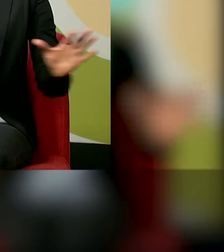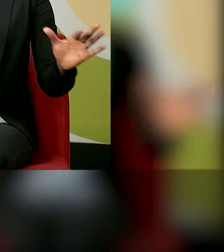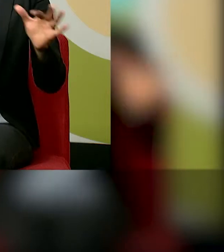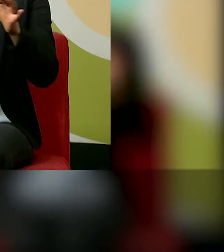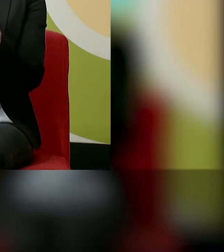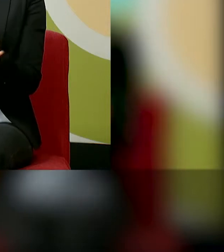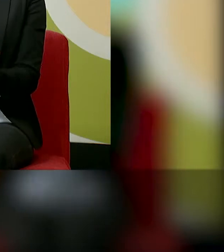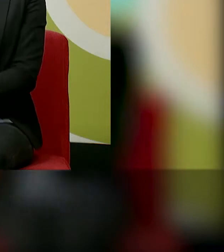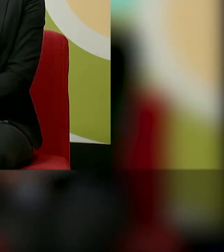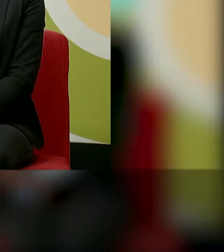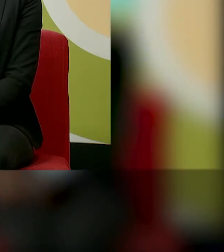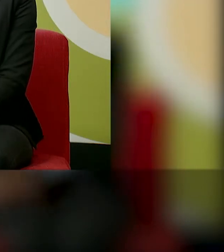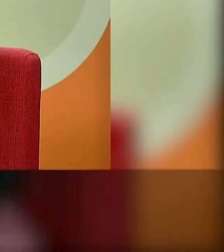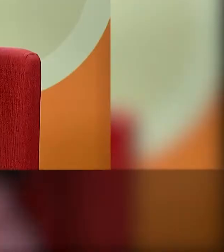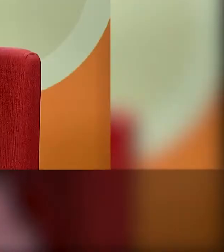time bophelong ba hao?